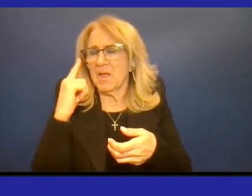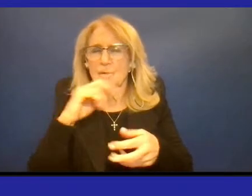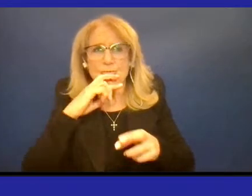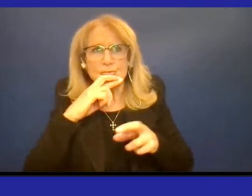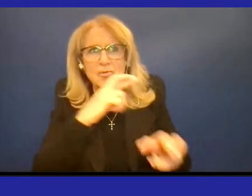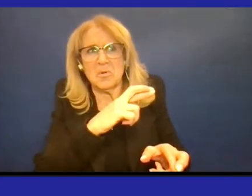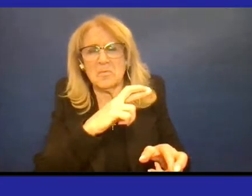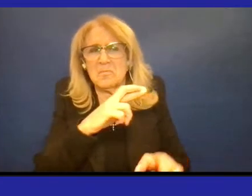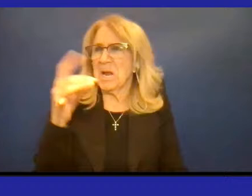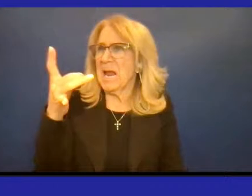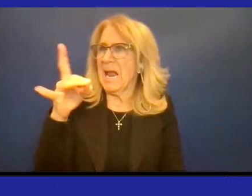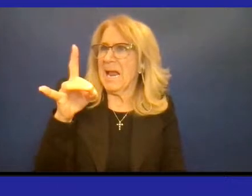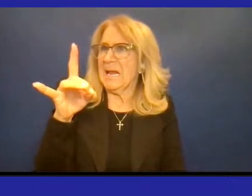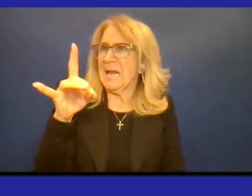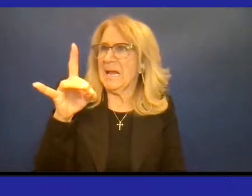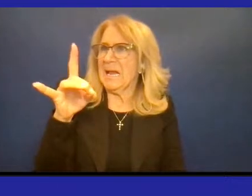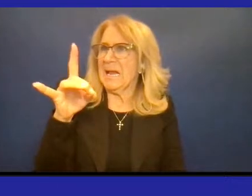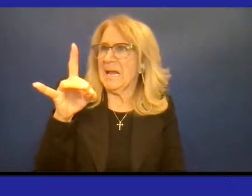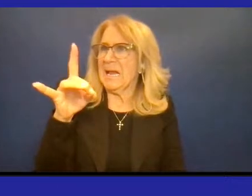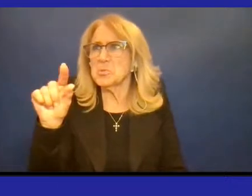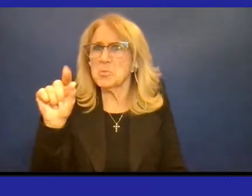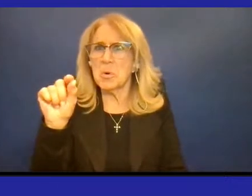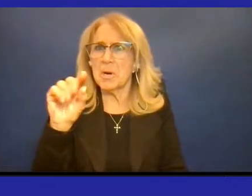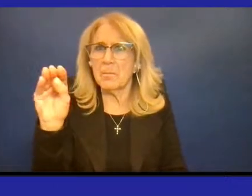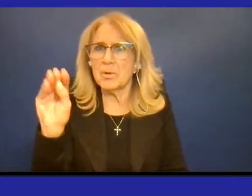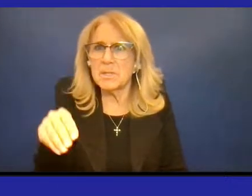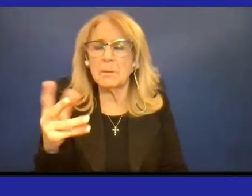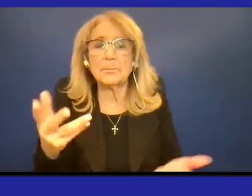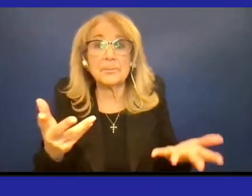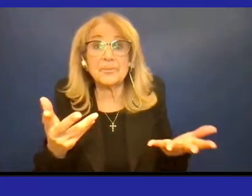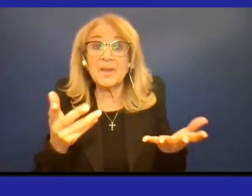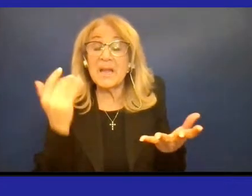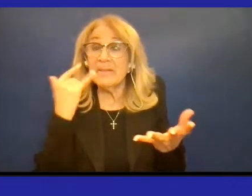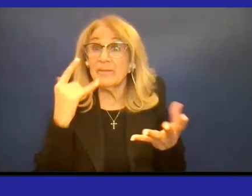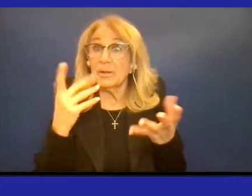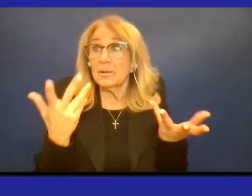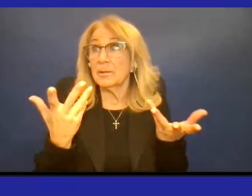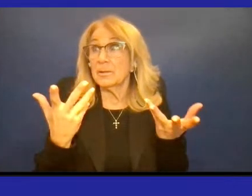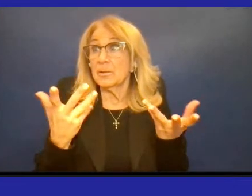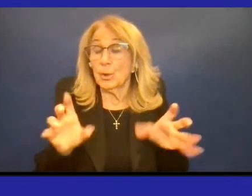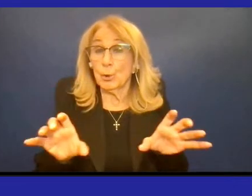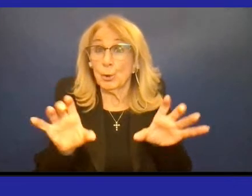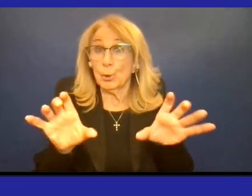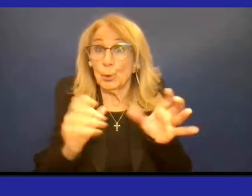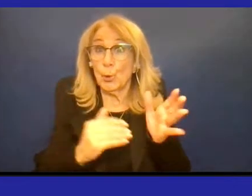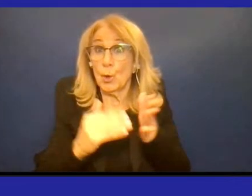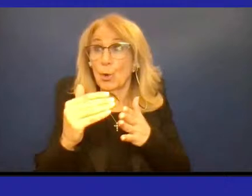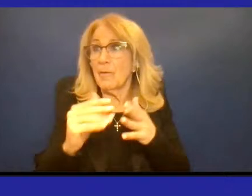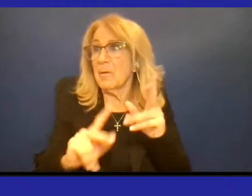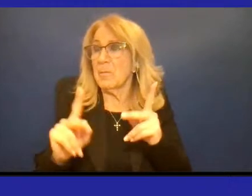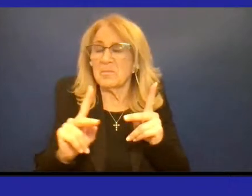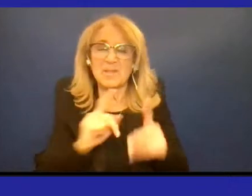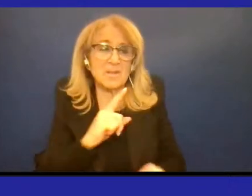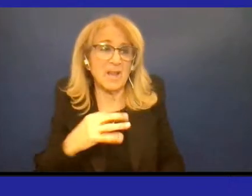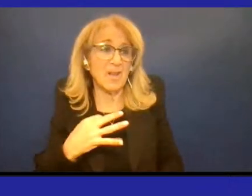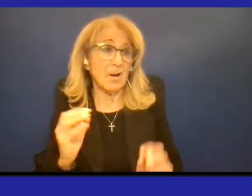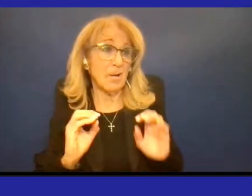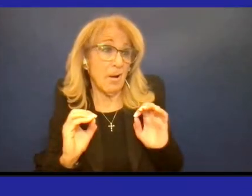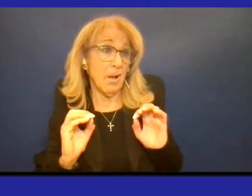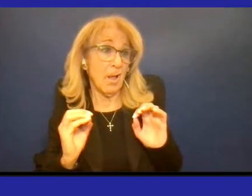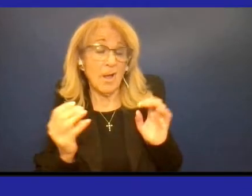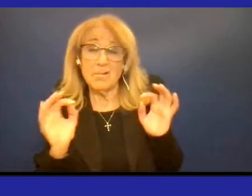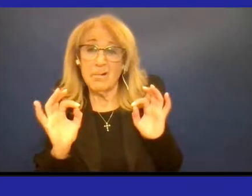18%, 20%, right? Like, and if you're doing it so often that the staff are like, well, nothing ever happens, and, right, yeah.